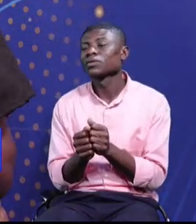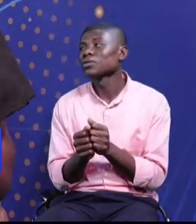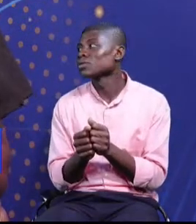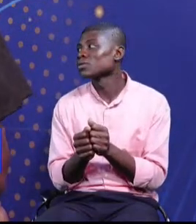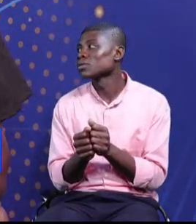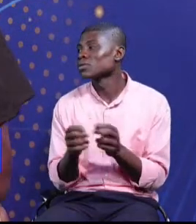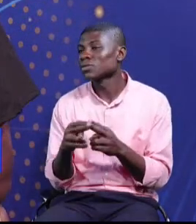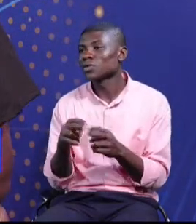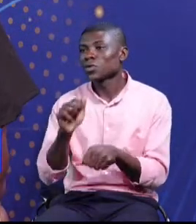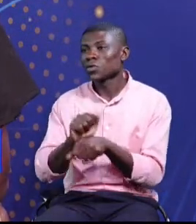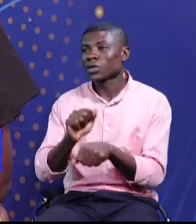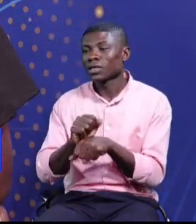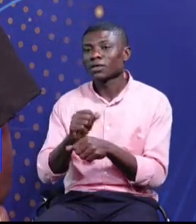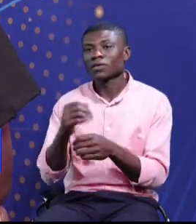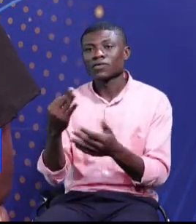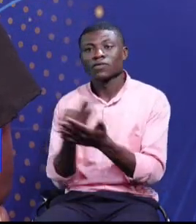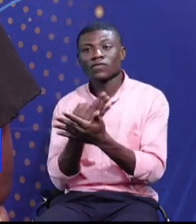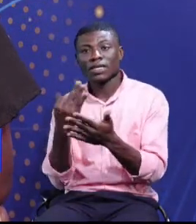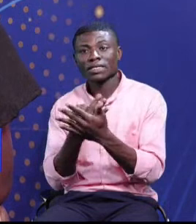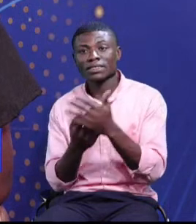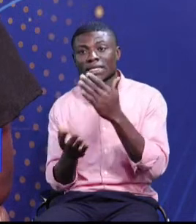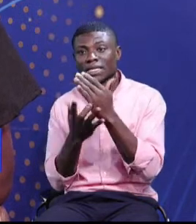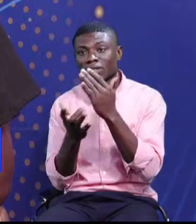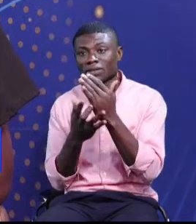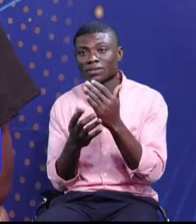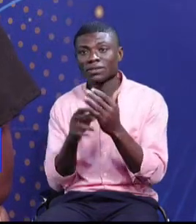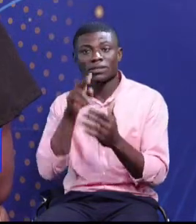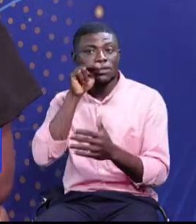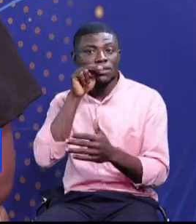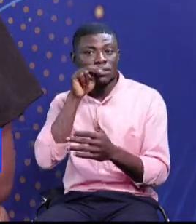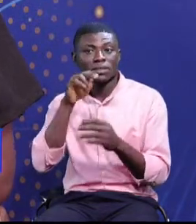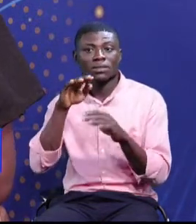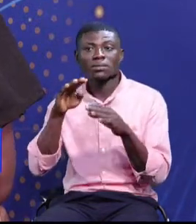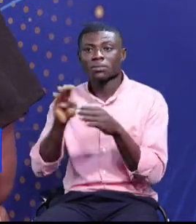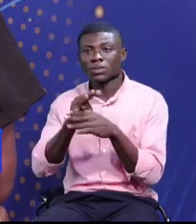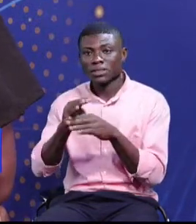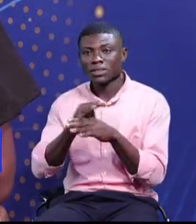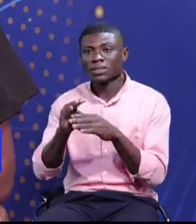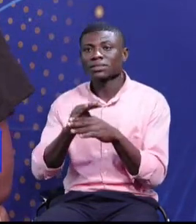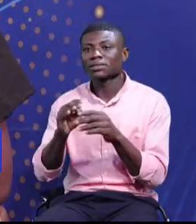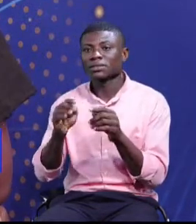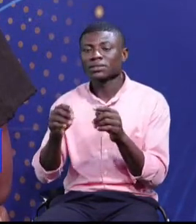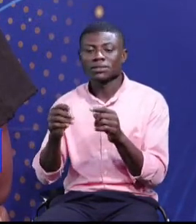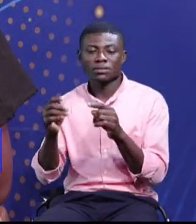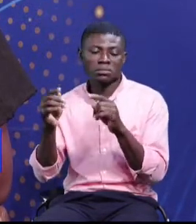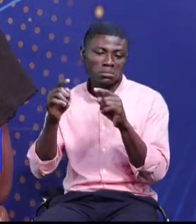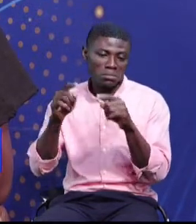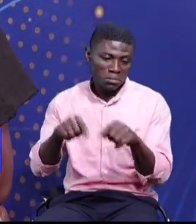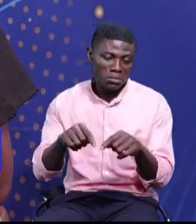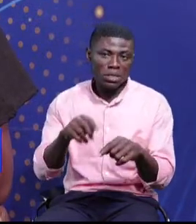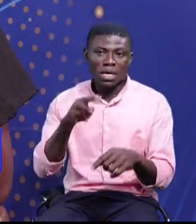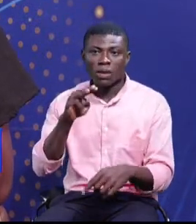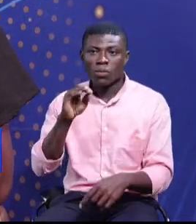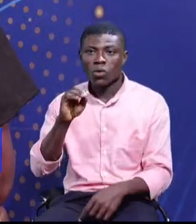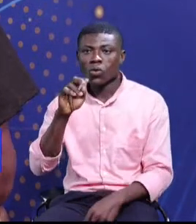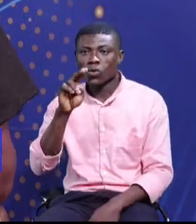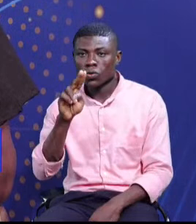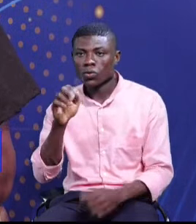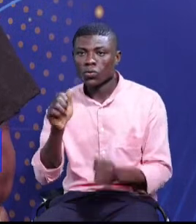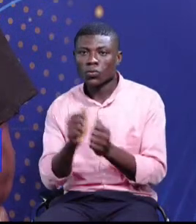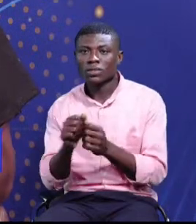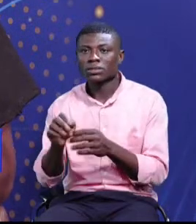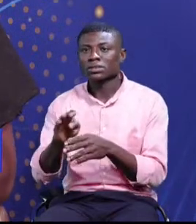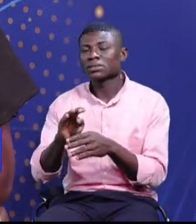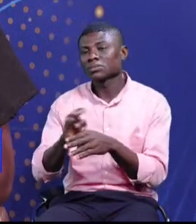who's in the fintech space. They're actually a Nigerian company, and they came in, they had an MOU with a company